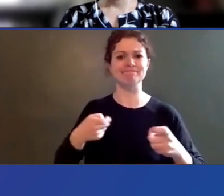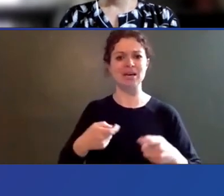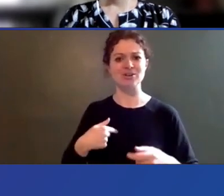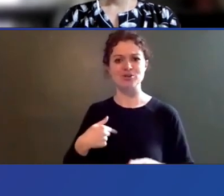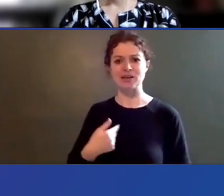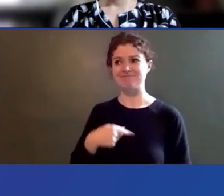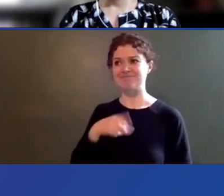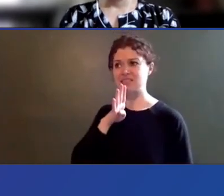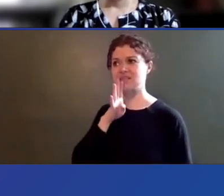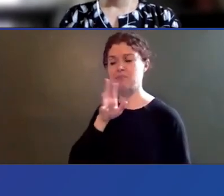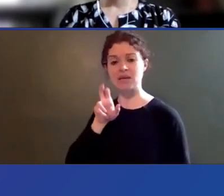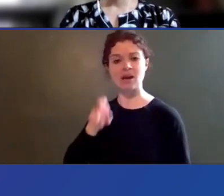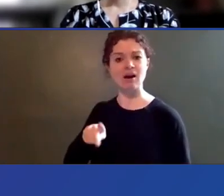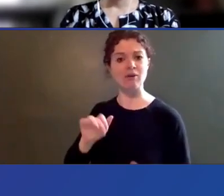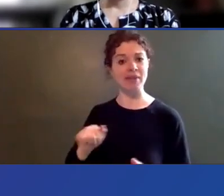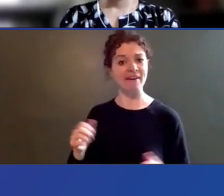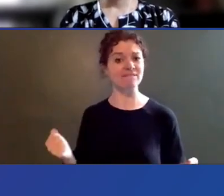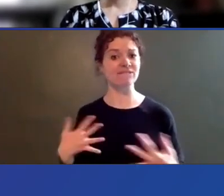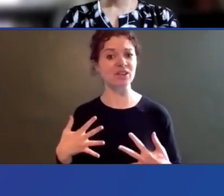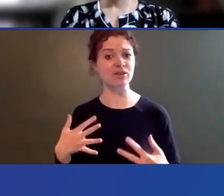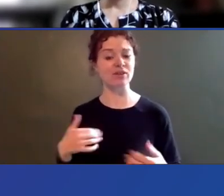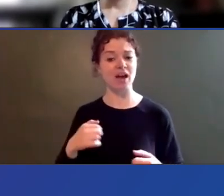up consistently?